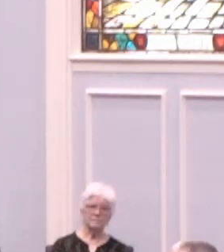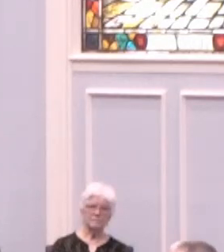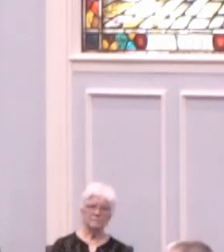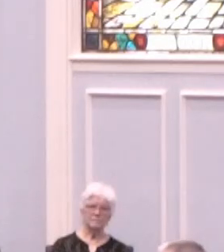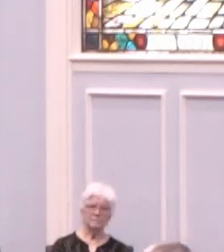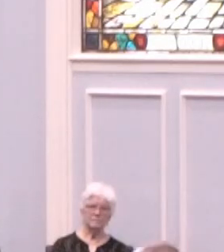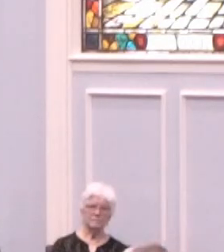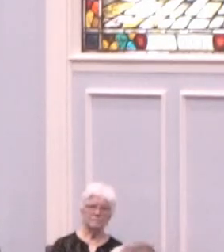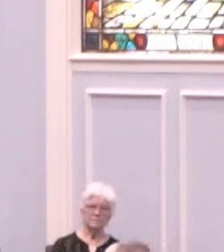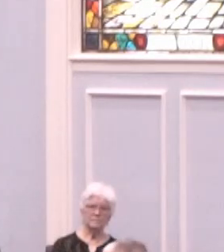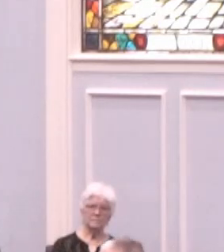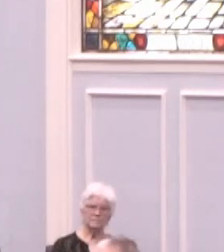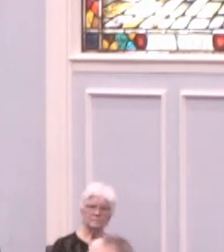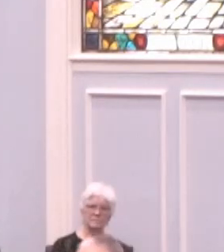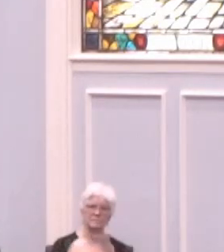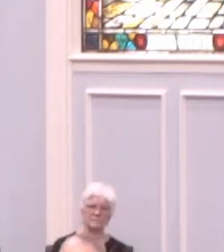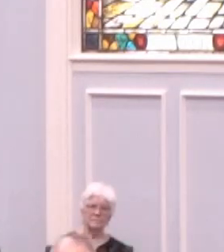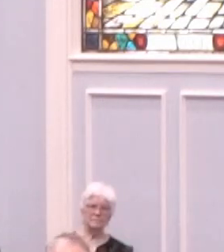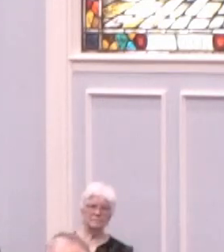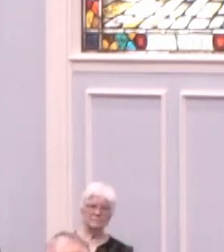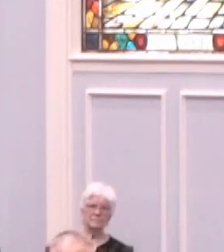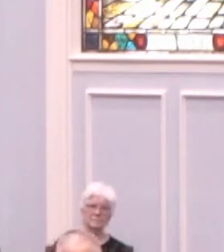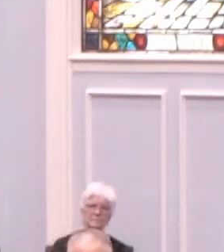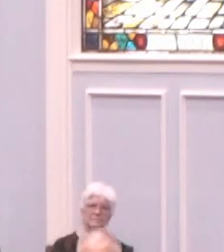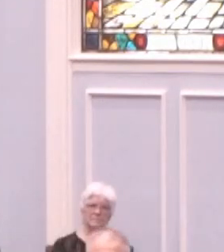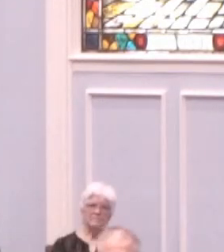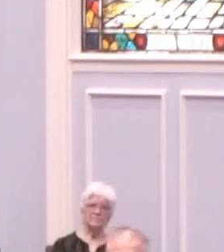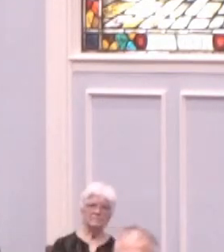home, no mind can fathom